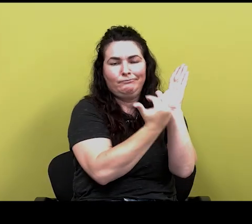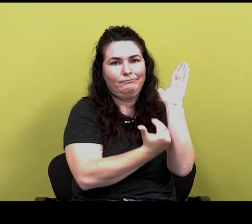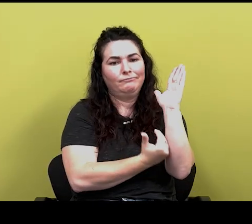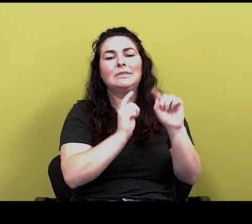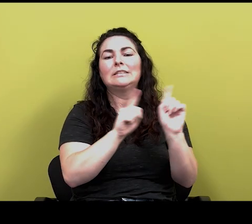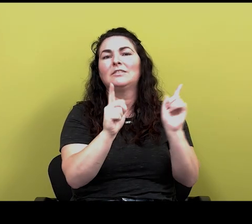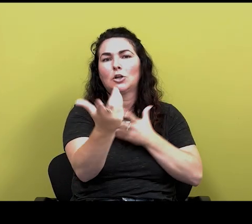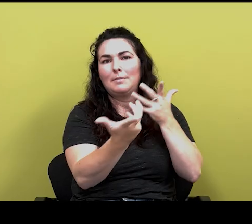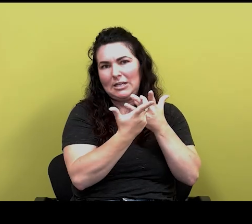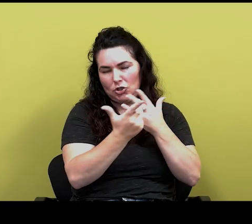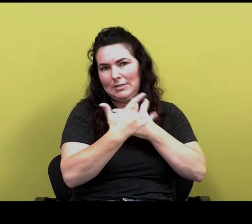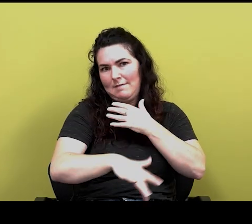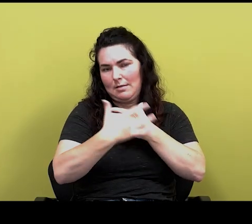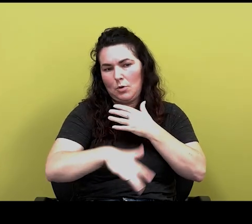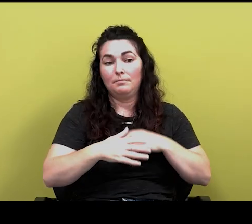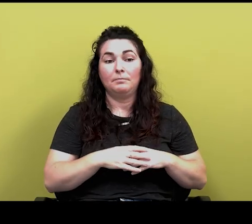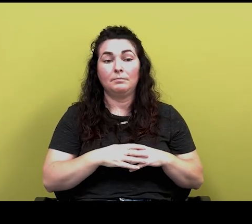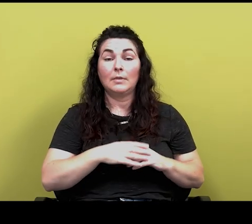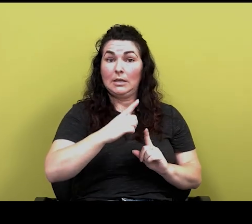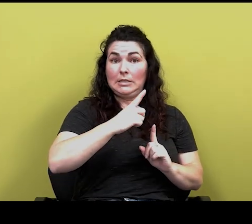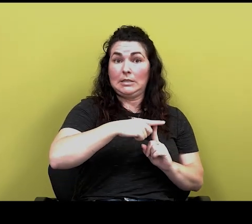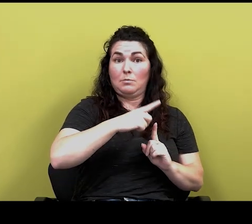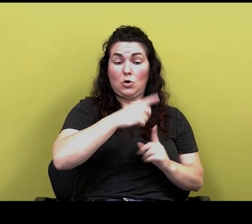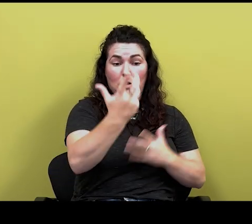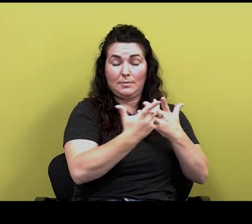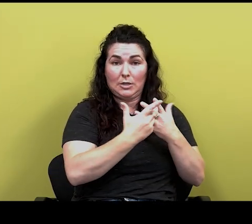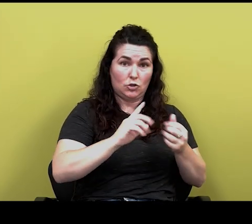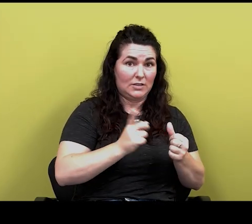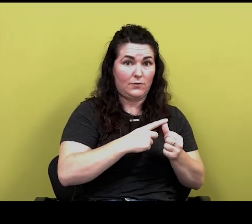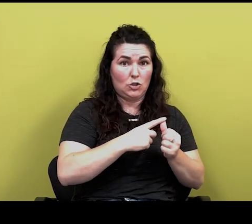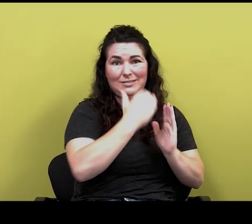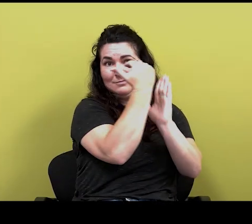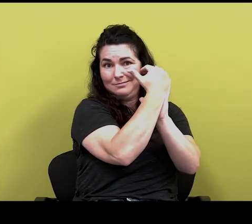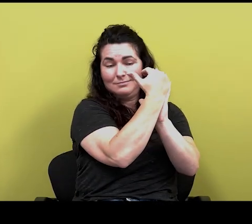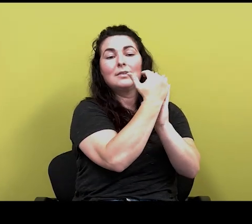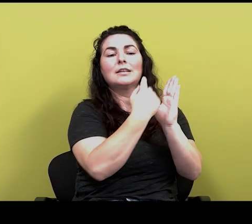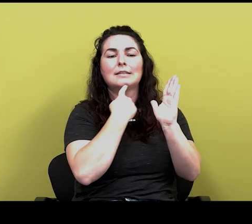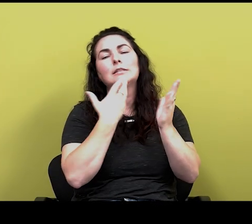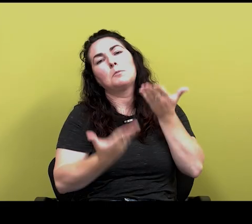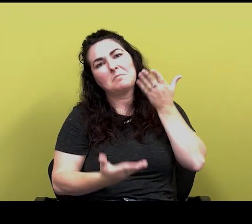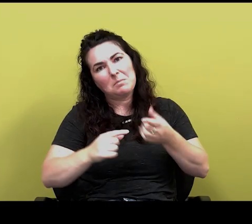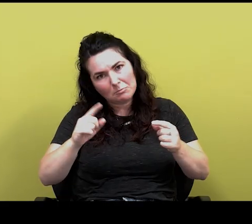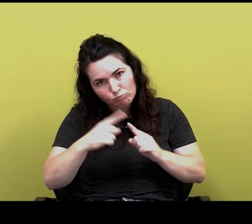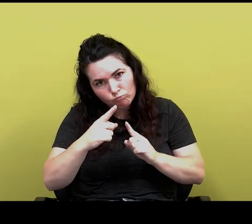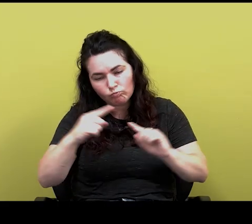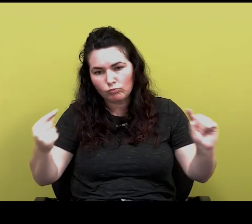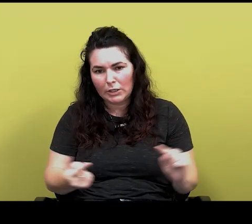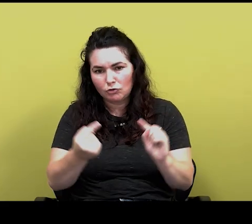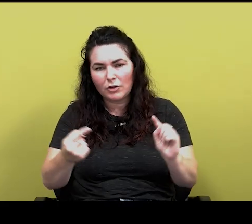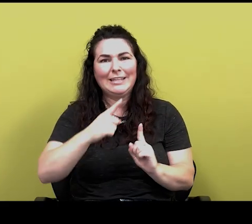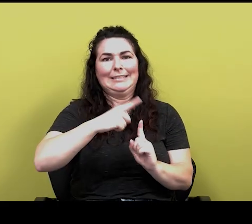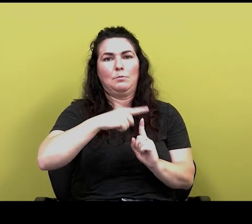page. The first is temporary accommodations, which would support students who have a temporary condition, which requires temporary